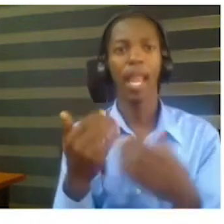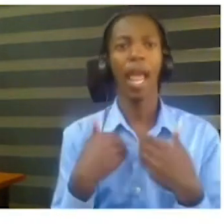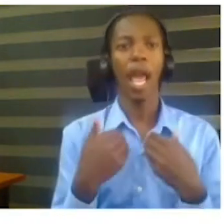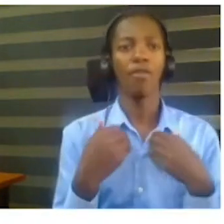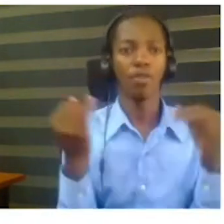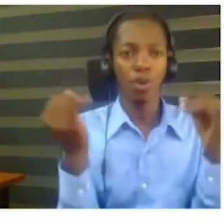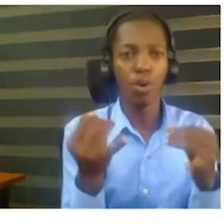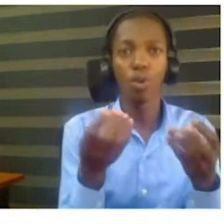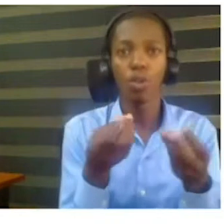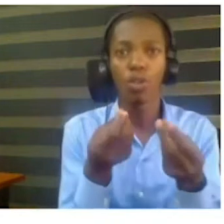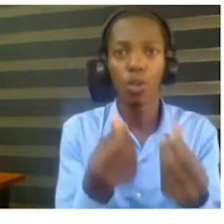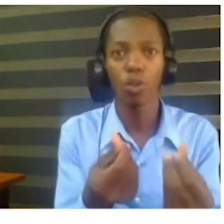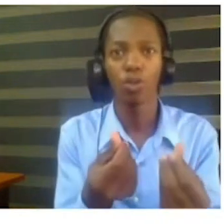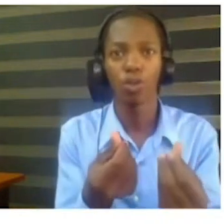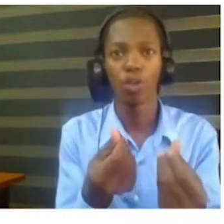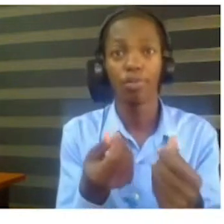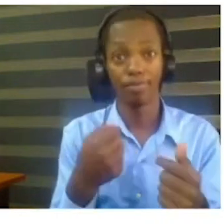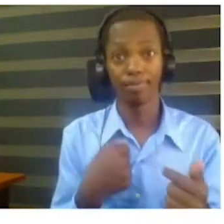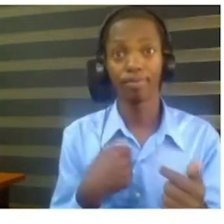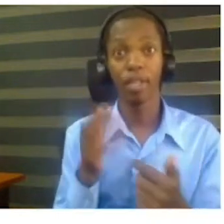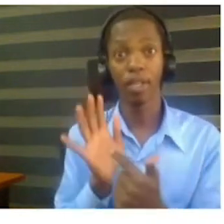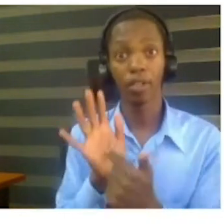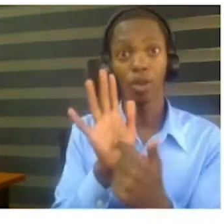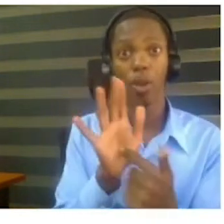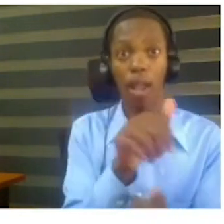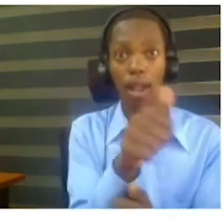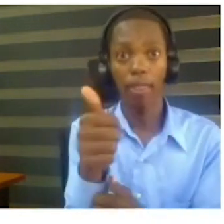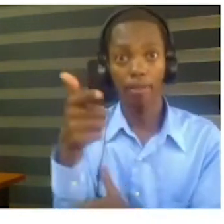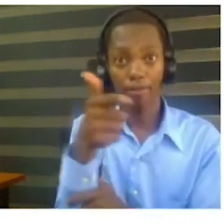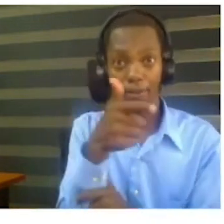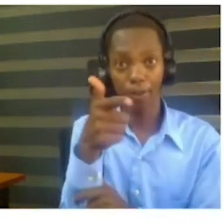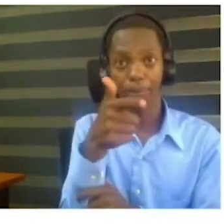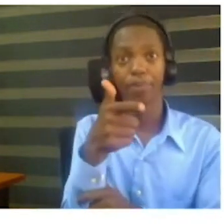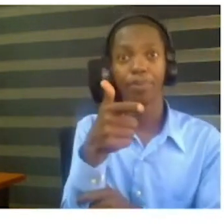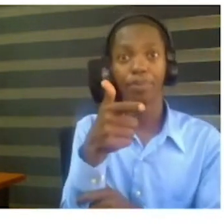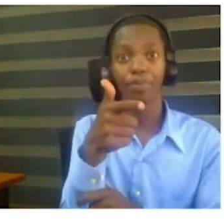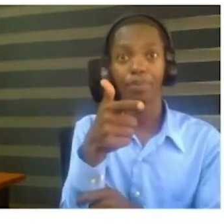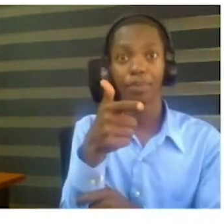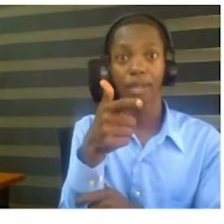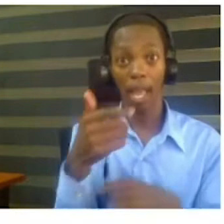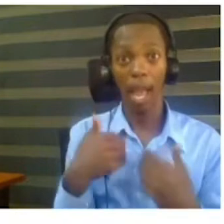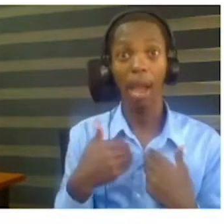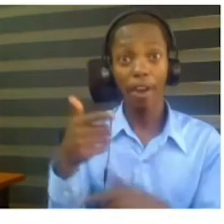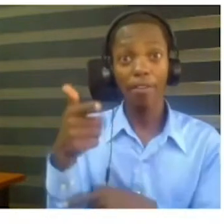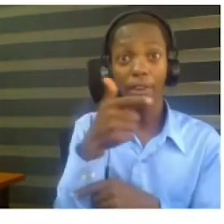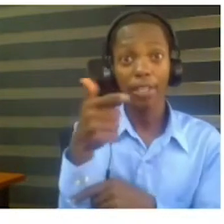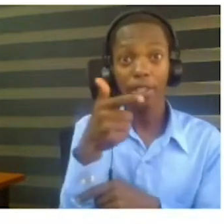I'm going to share another video. We have a video of sign language.